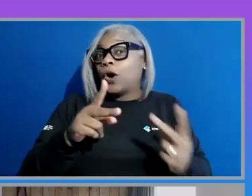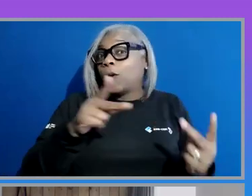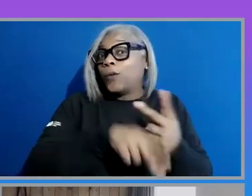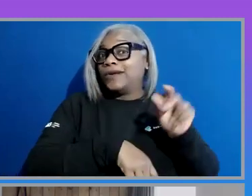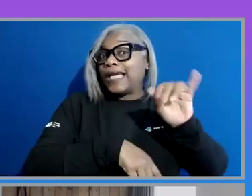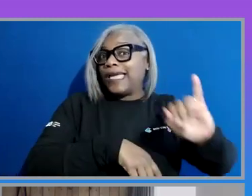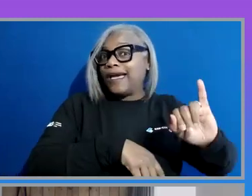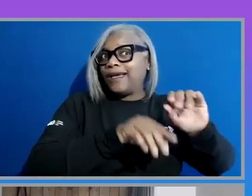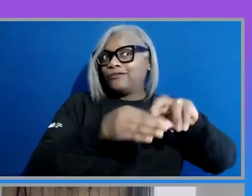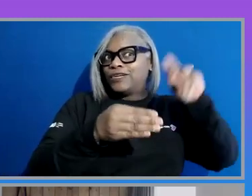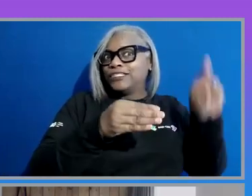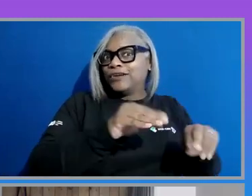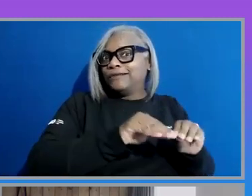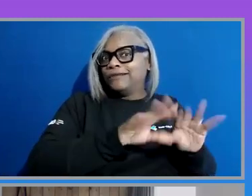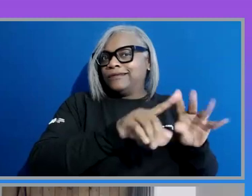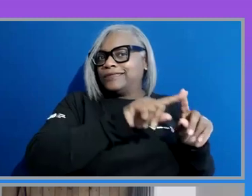code?